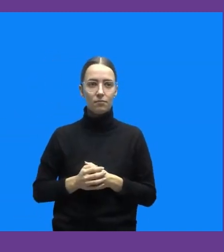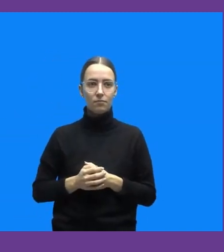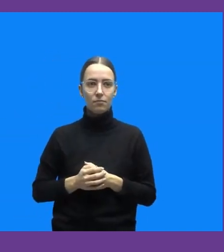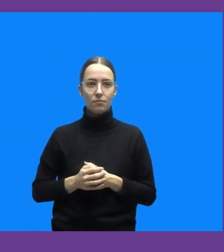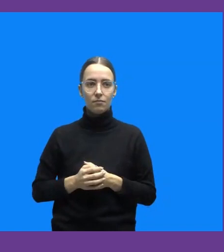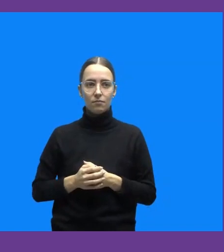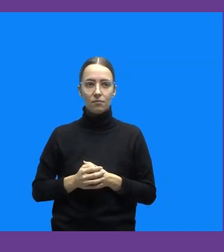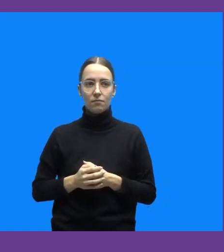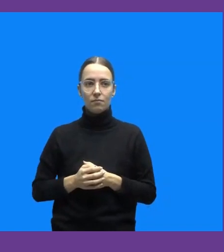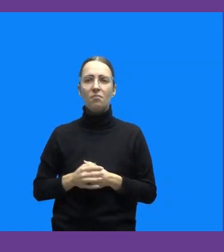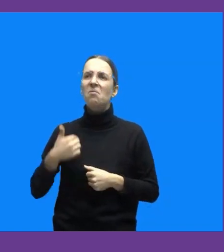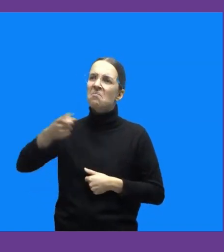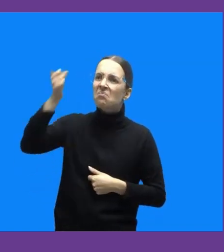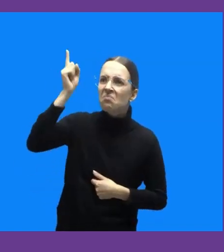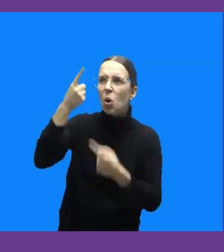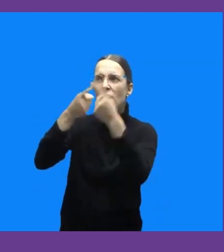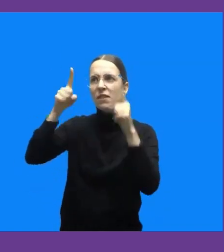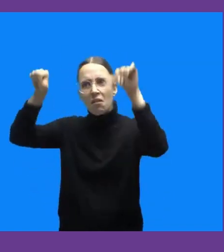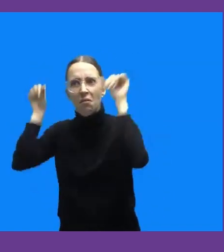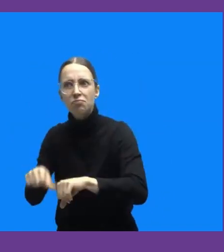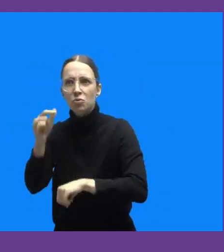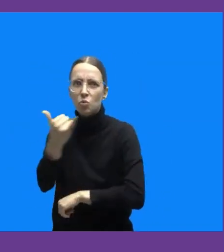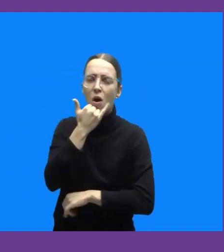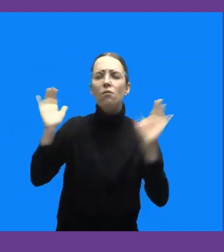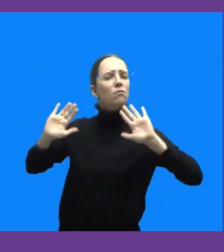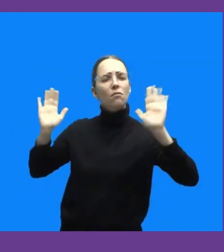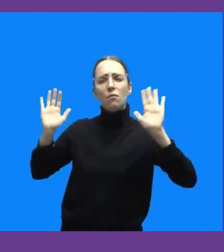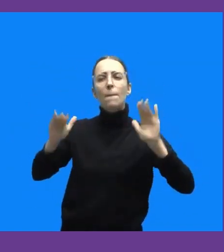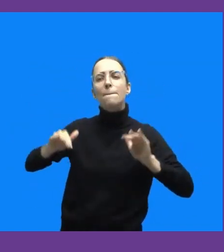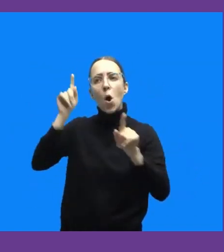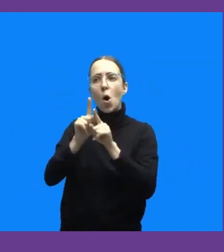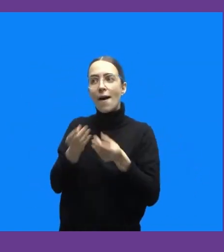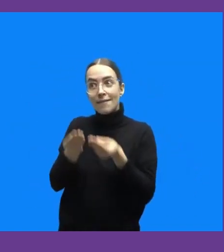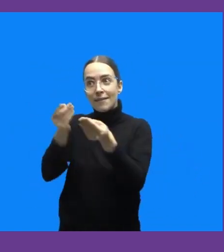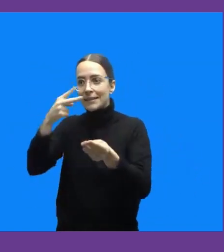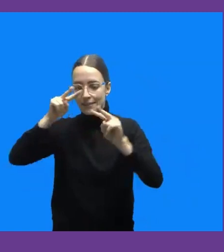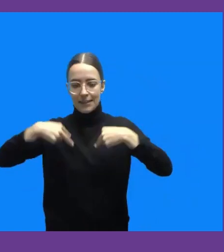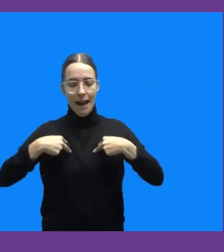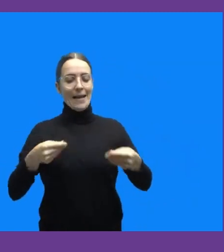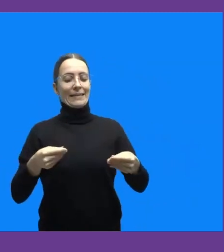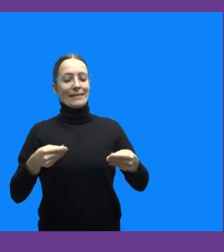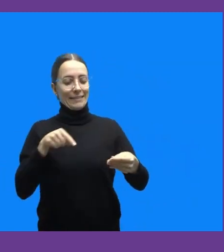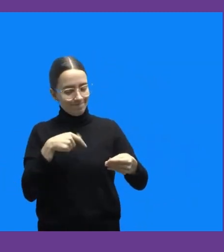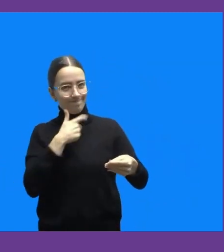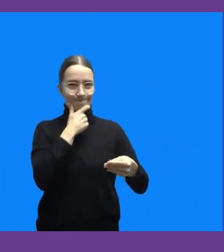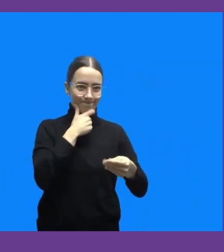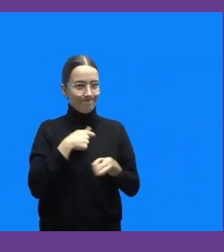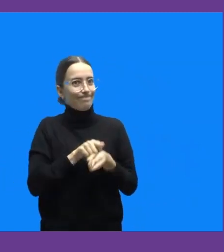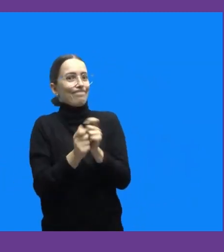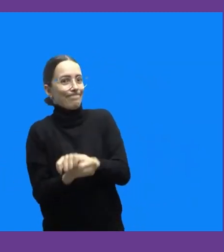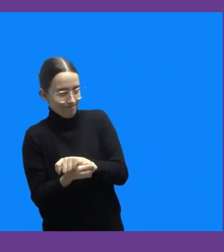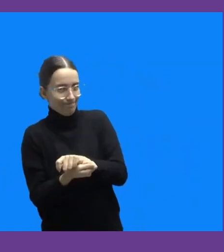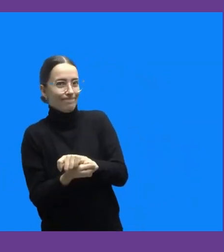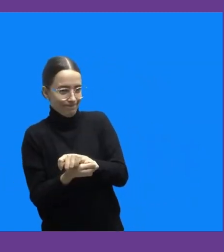the reason of doing this. Like I said before, it was a self-evaluation. But we know that sometimes when you are answering this kind of questionnaires,